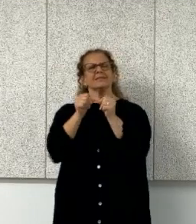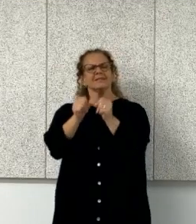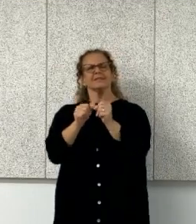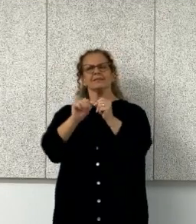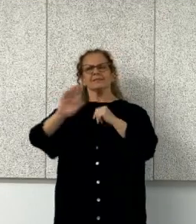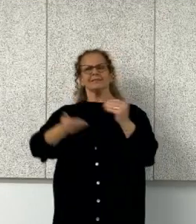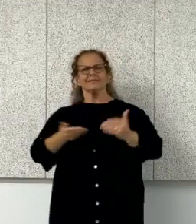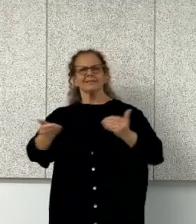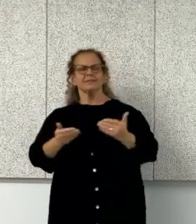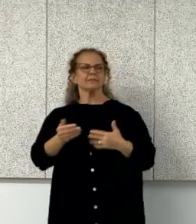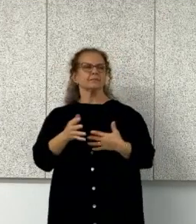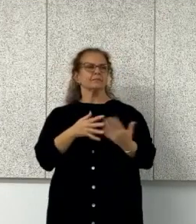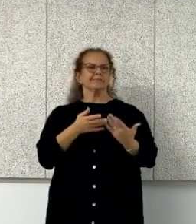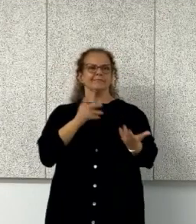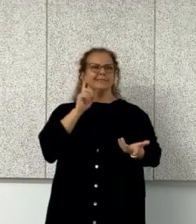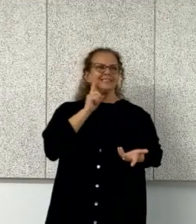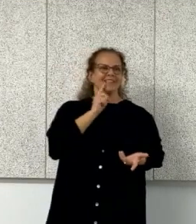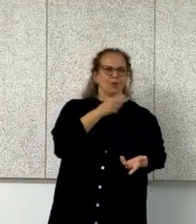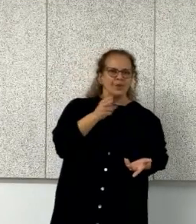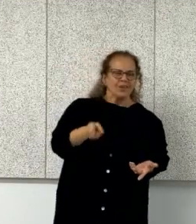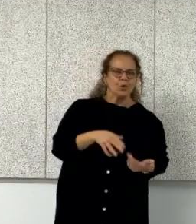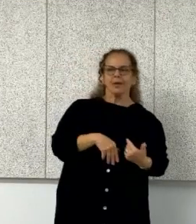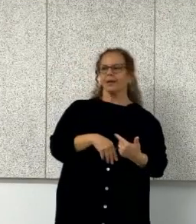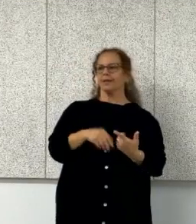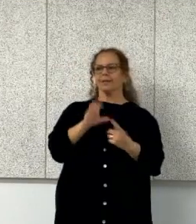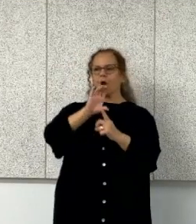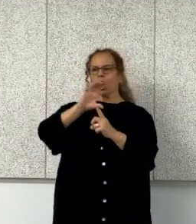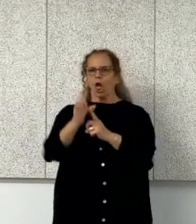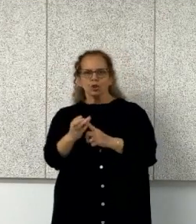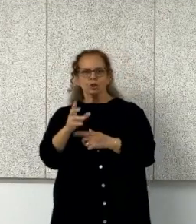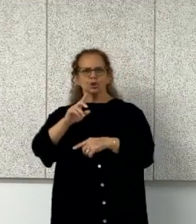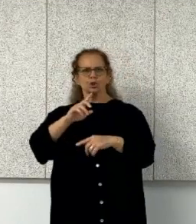know, deaf and hard of hearing communities, to culturally specific communities.